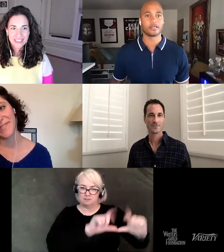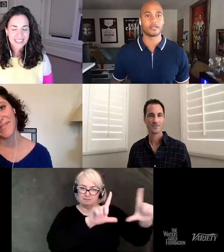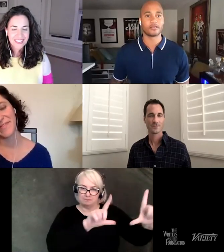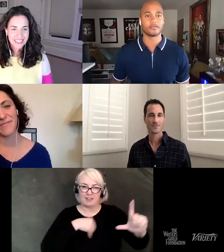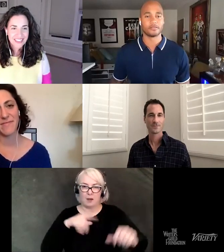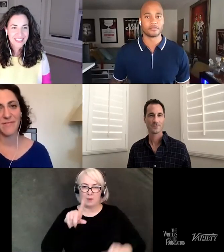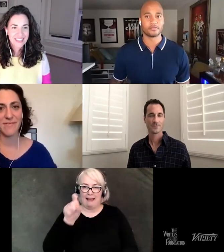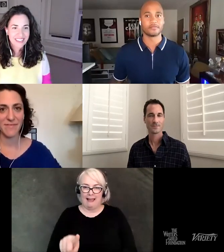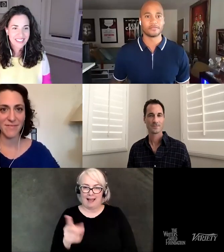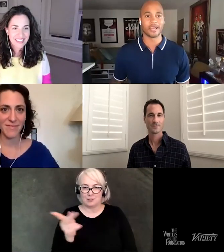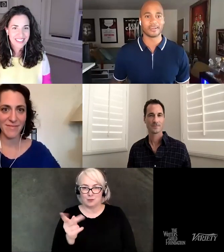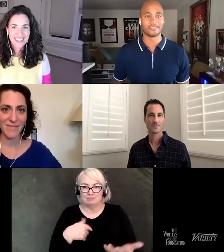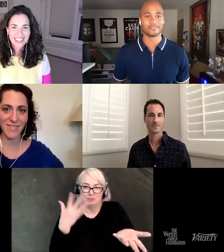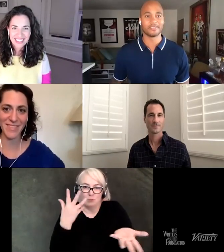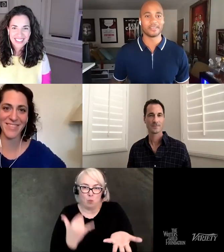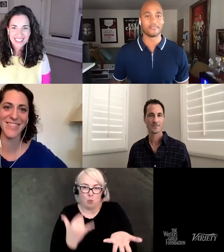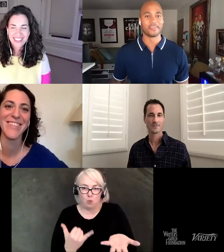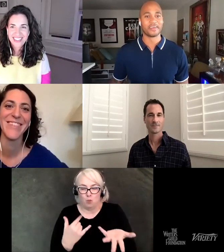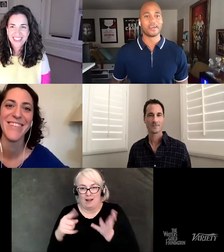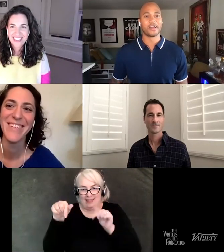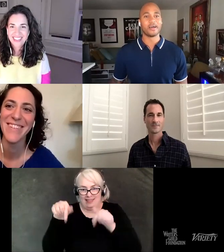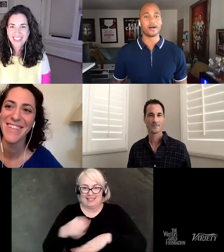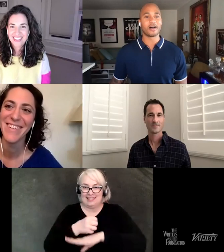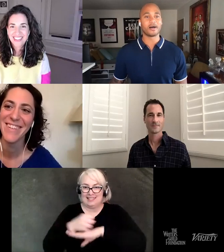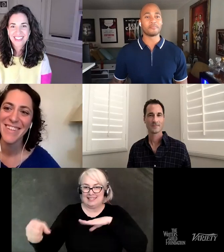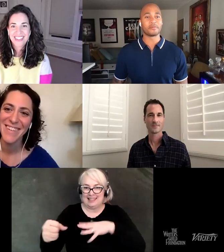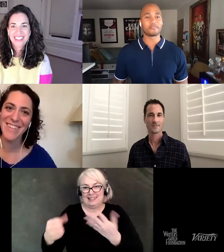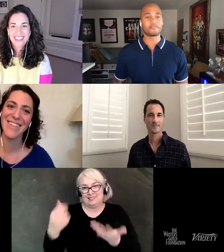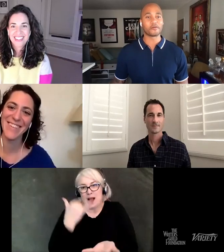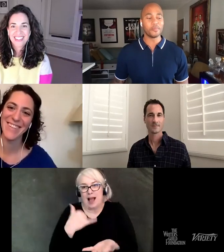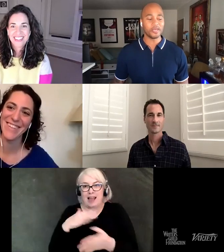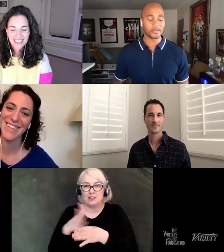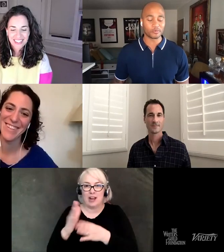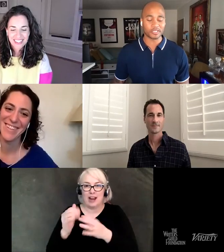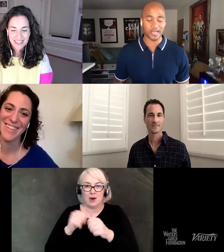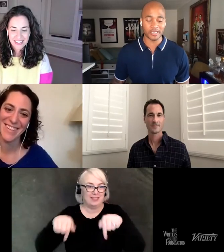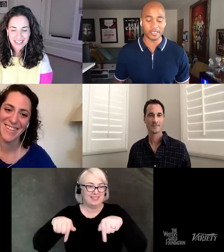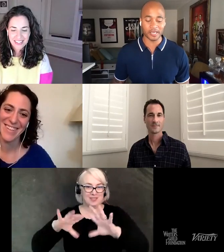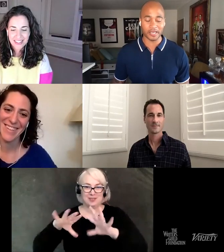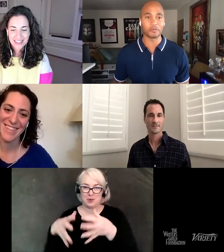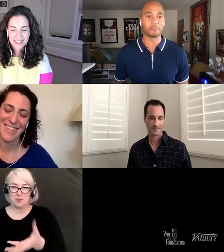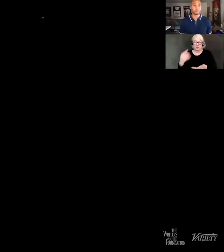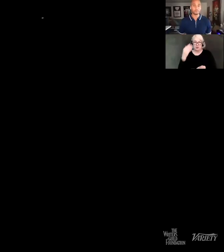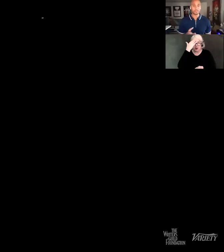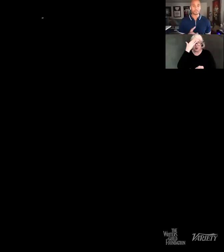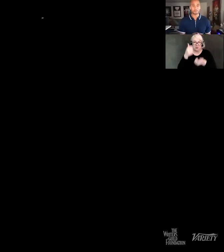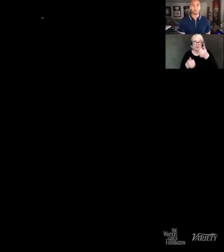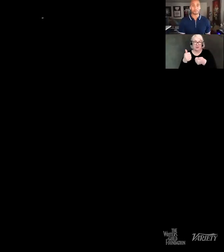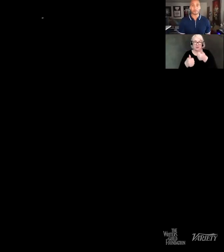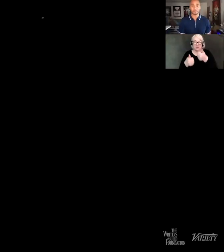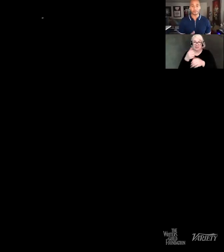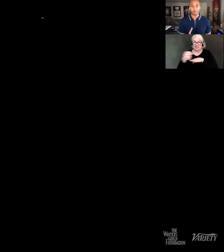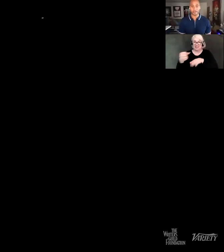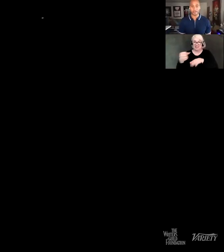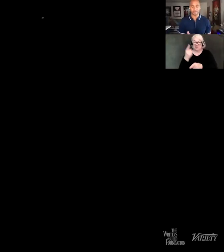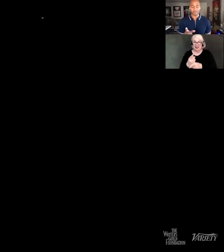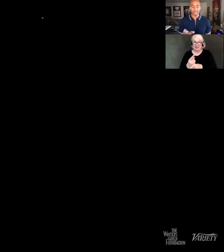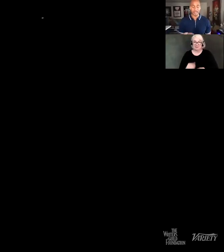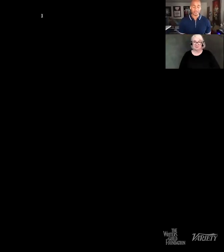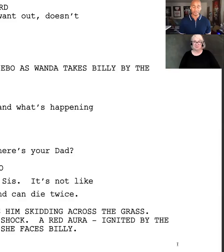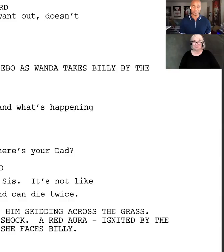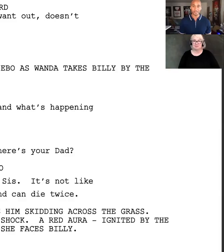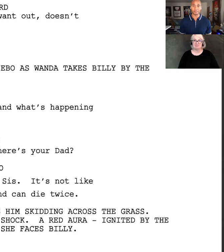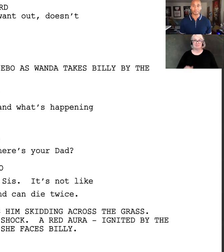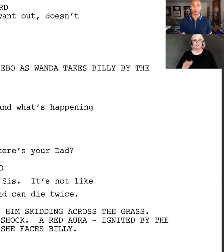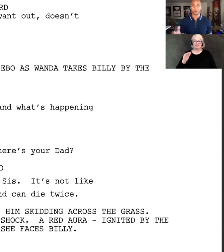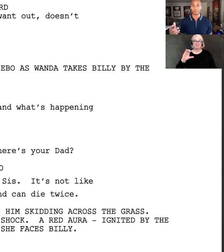yeah, you know what scene it is, right? Yeah. Yeah. Um, for me, it was kind of like, it featured both of our favorite